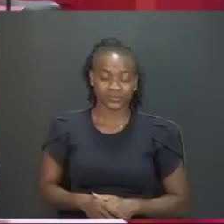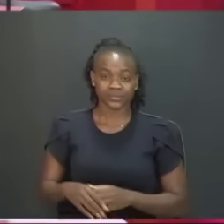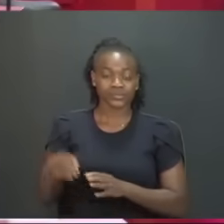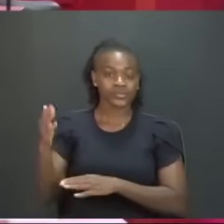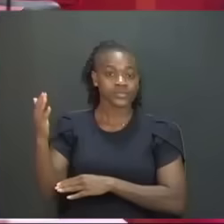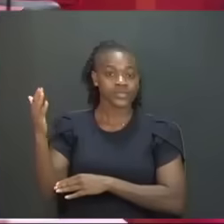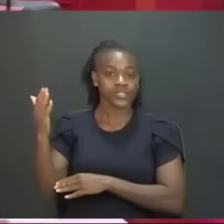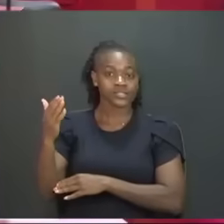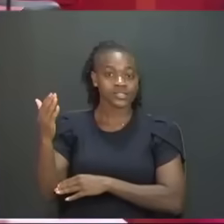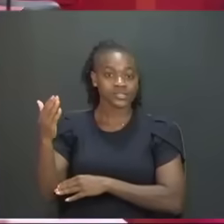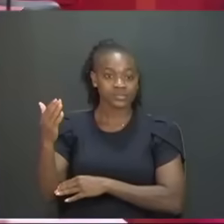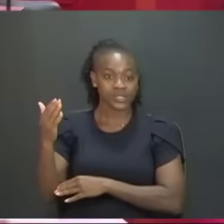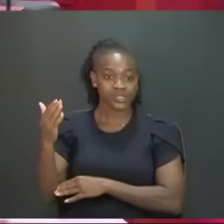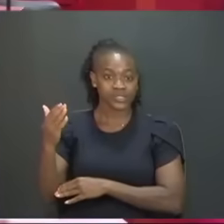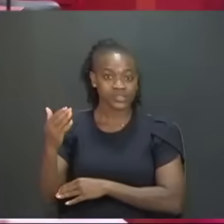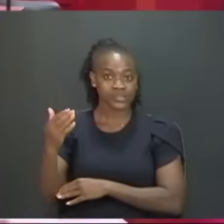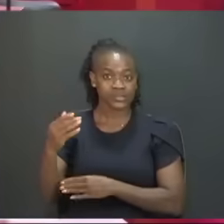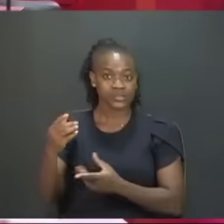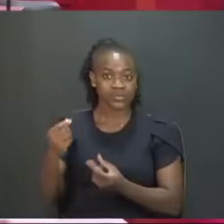statements are made